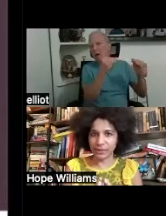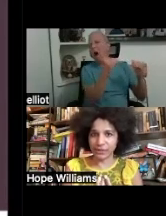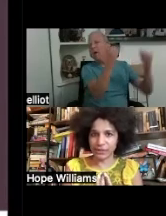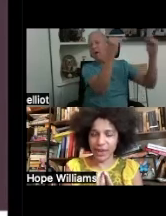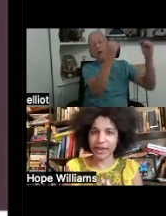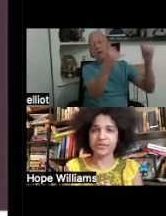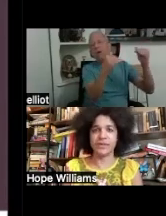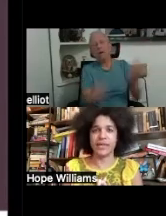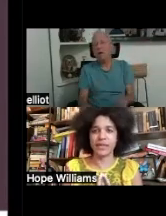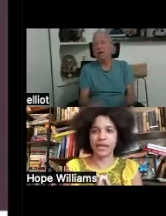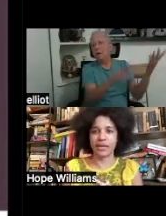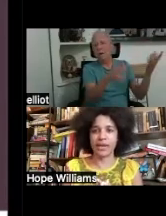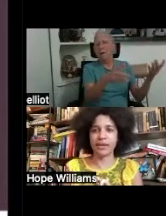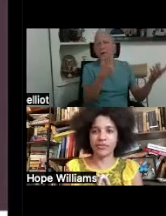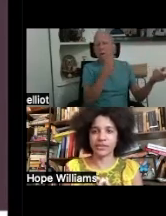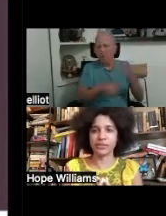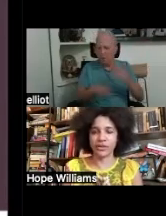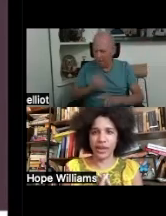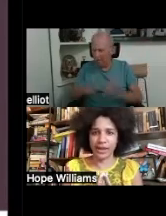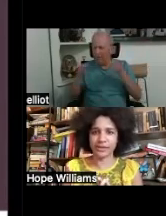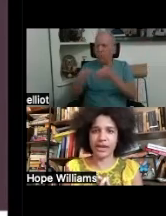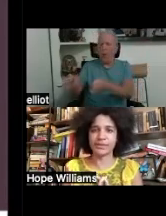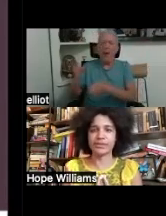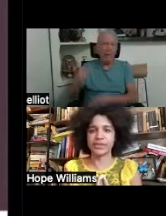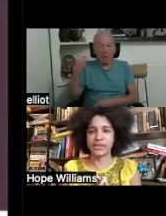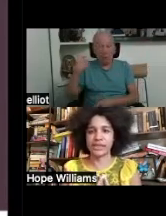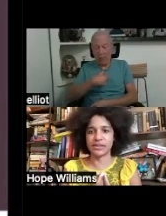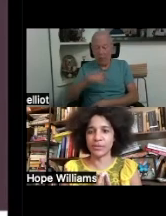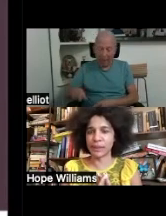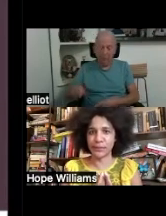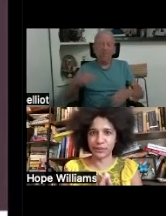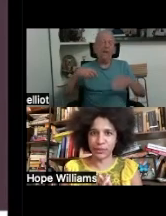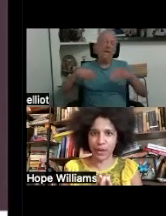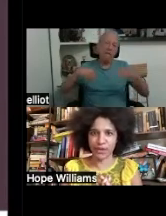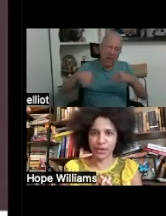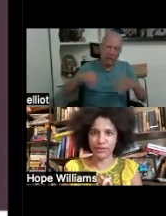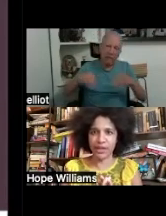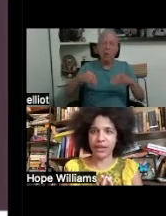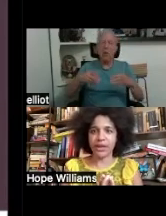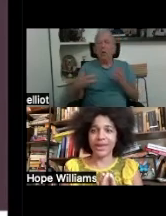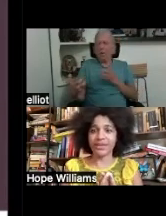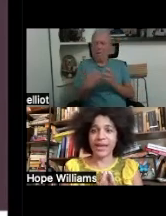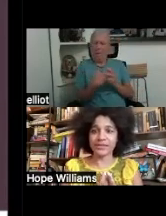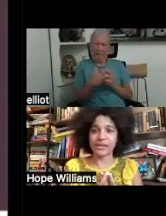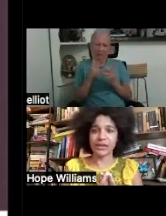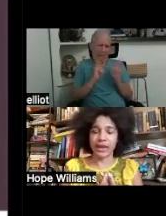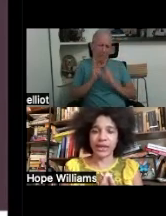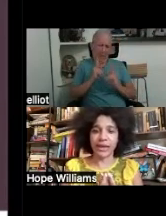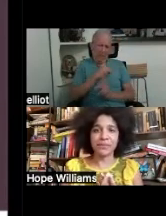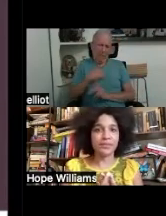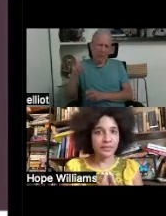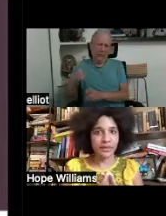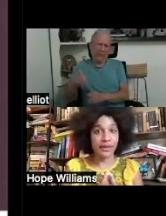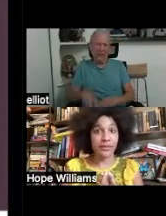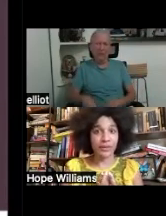to be dynamic, flexible, and adaptive to the needs of the people in the cooperative. In the last legal